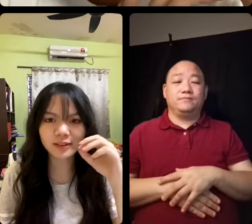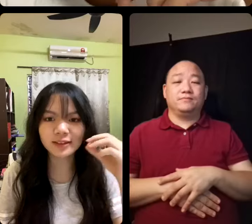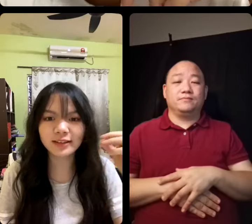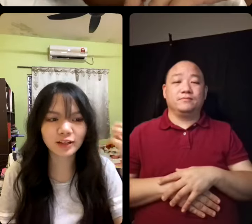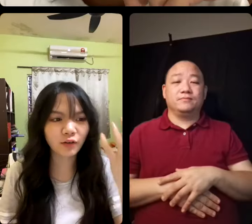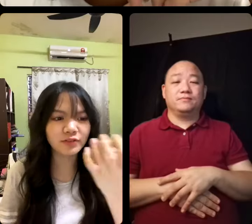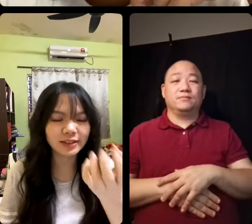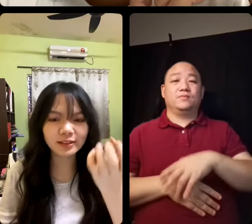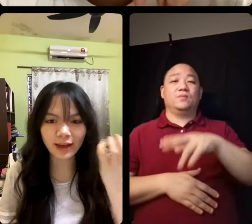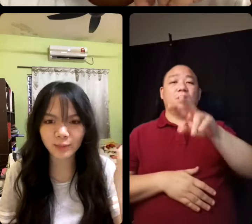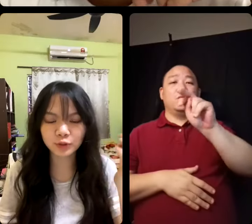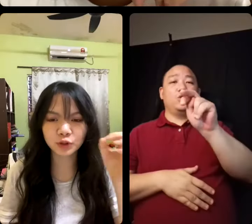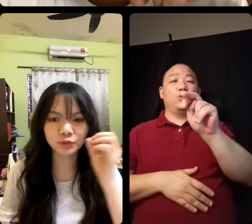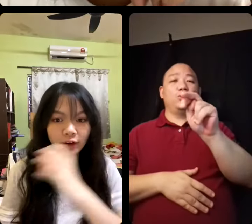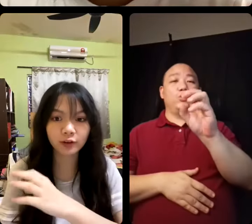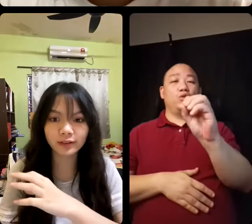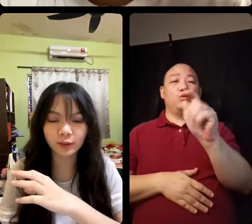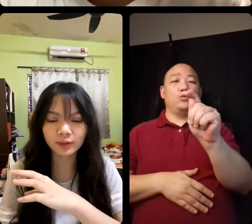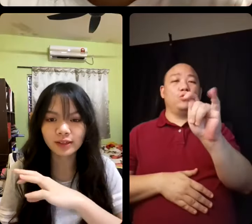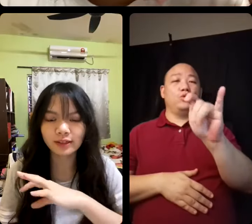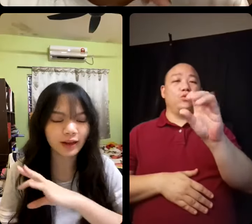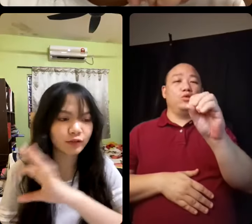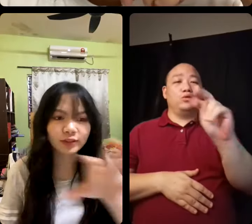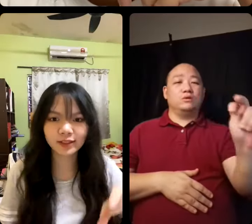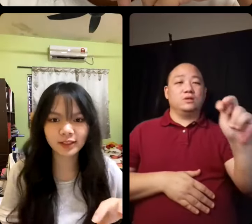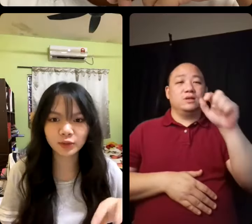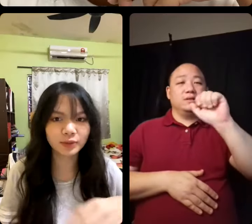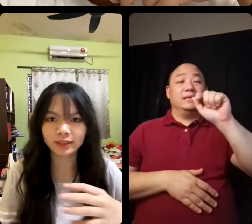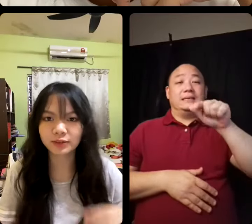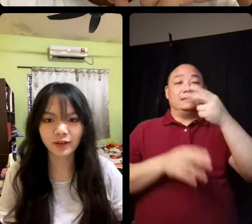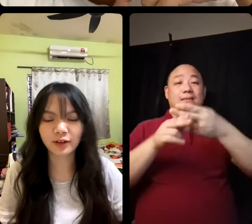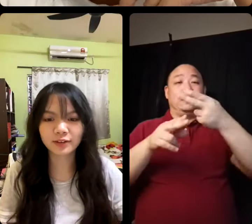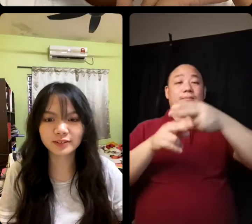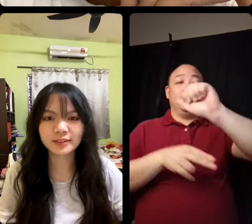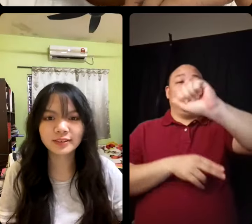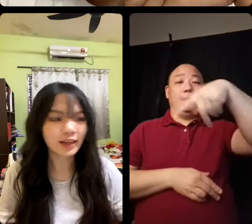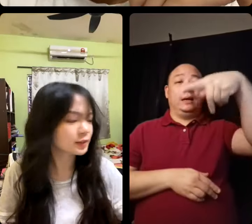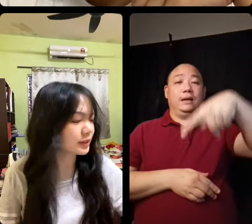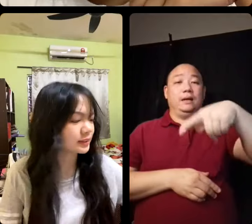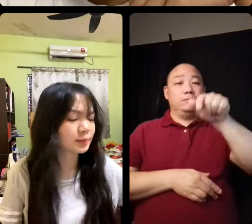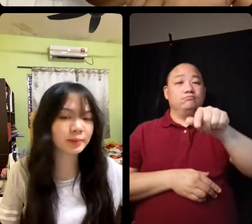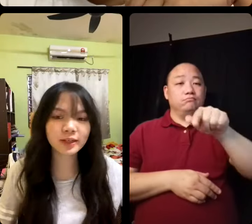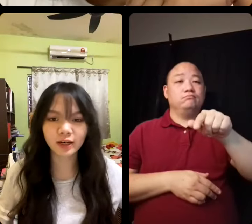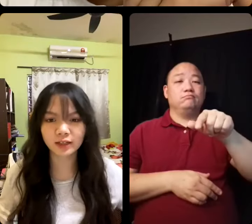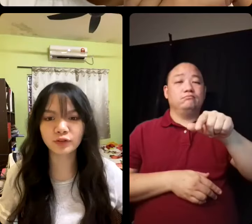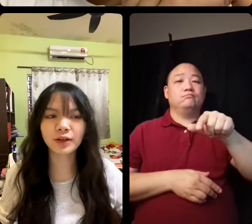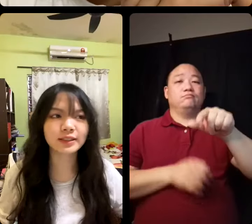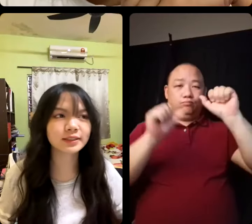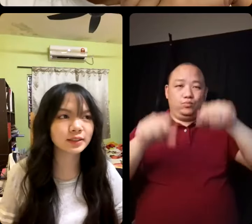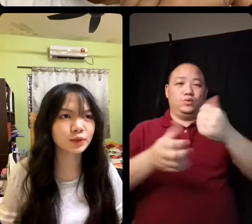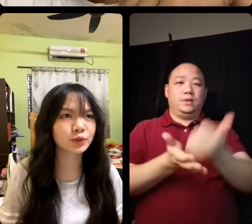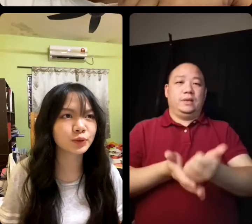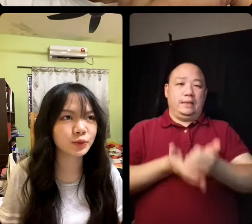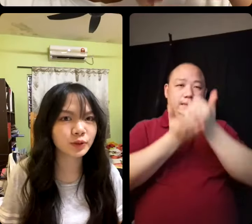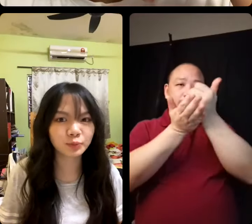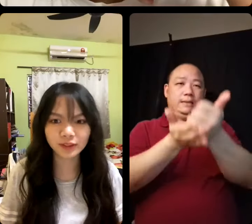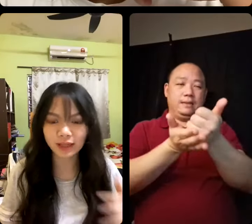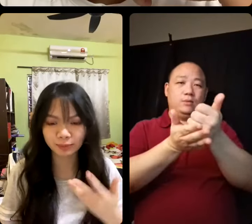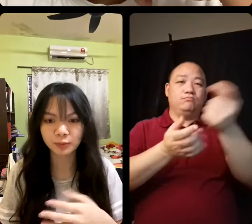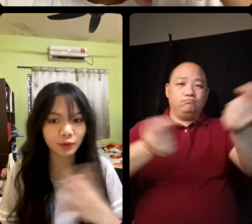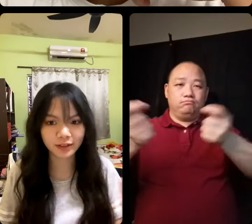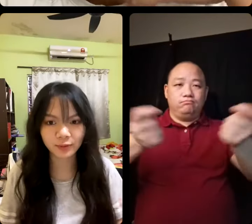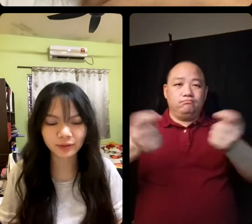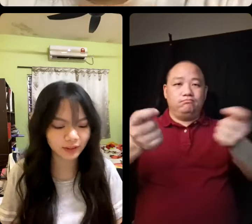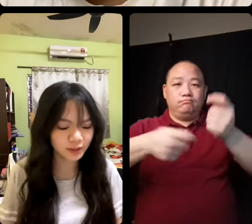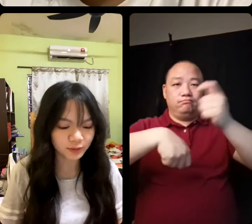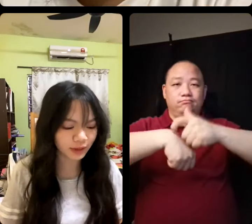quite like convenient app to record down like everything you would like to record. As well as maybe if you guys do not bring